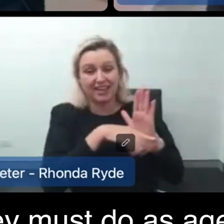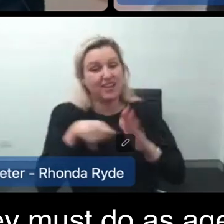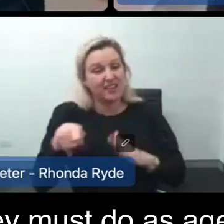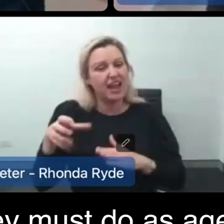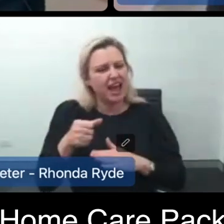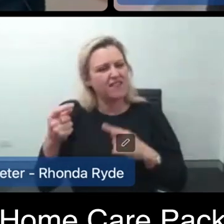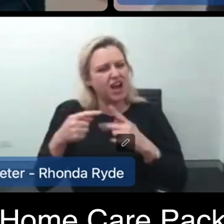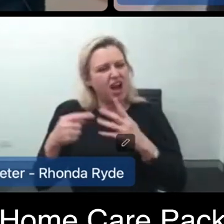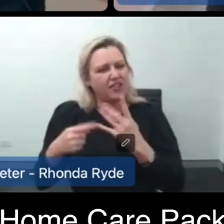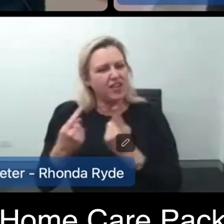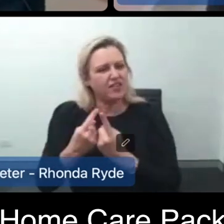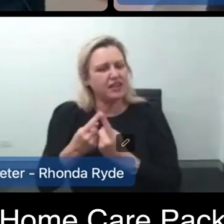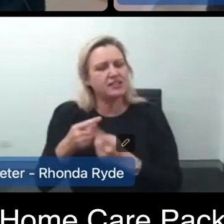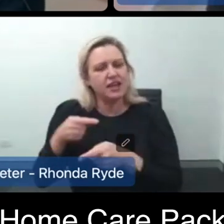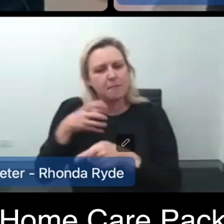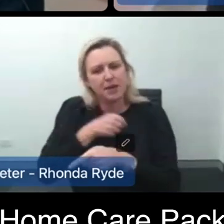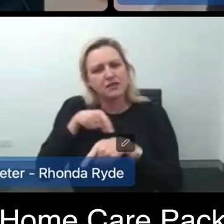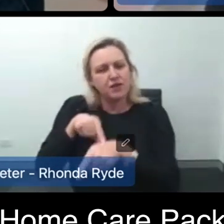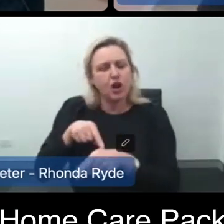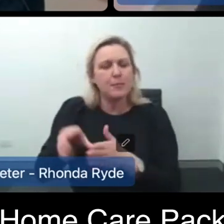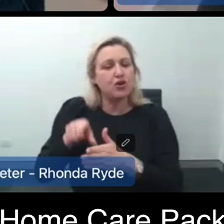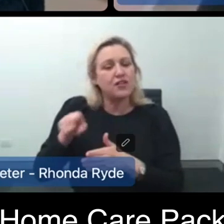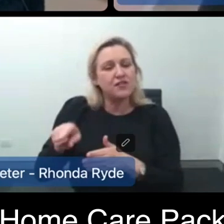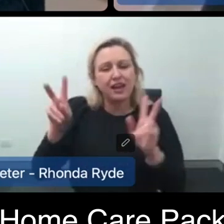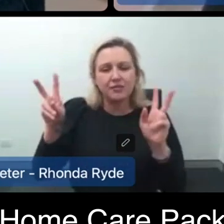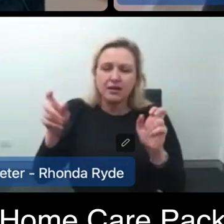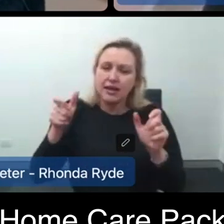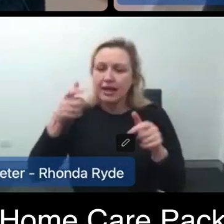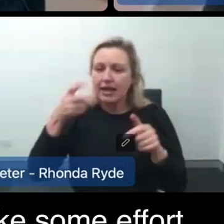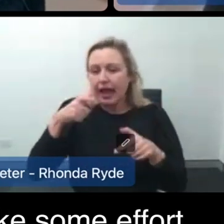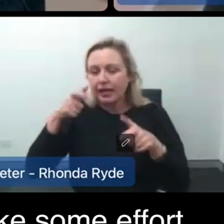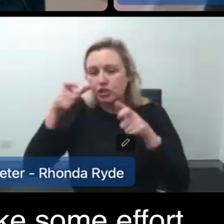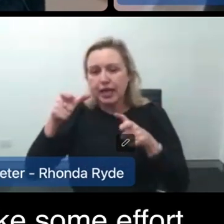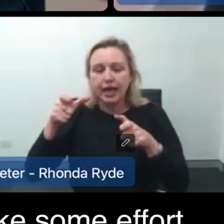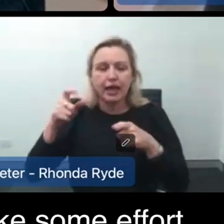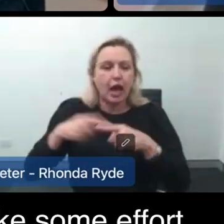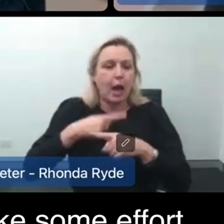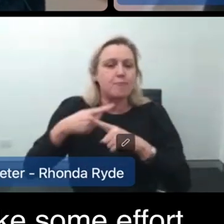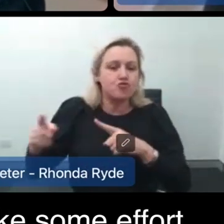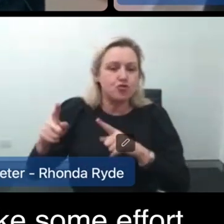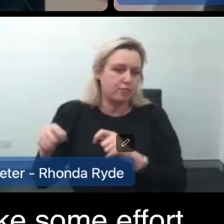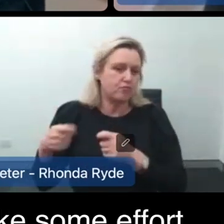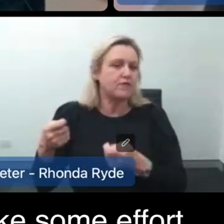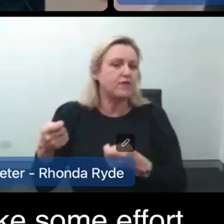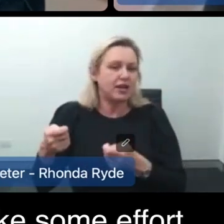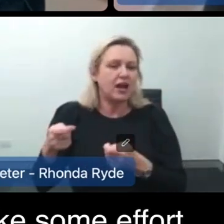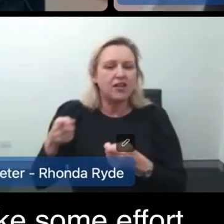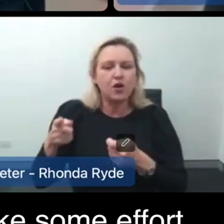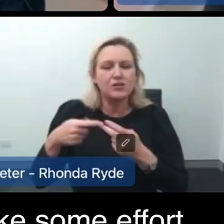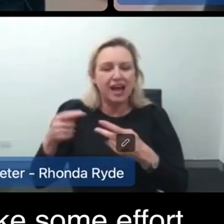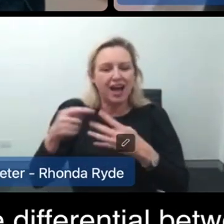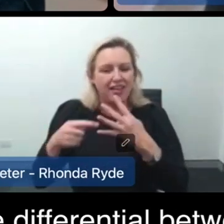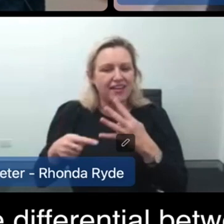do as aged care approved providers with a home care package, and those activities do take some